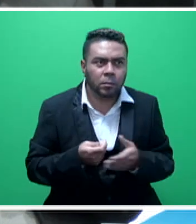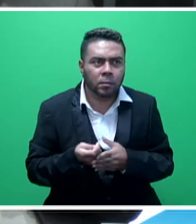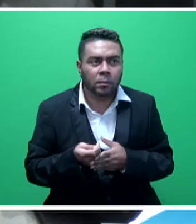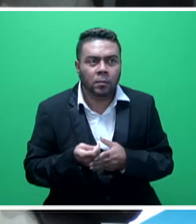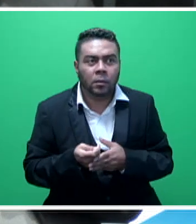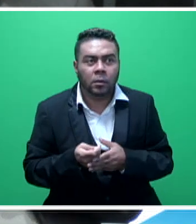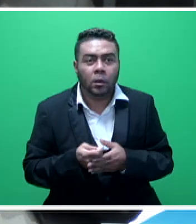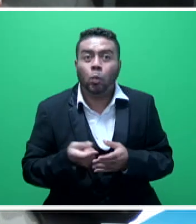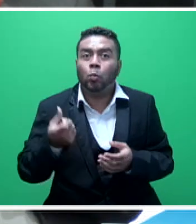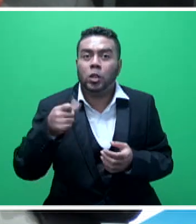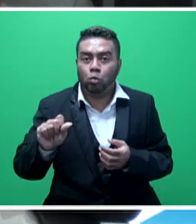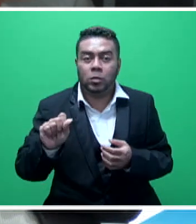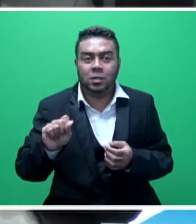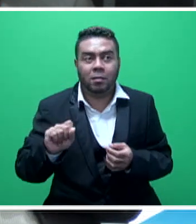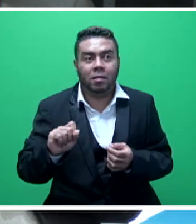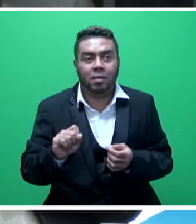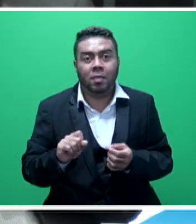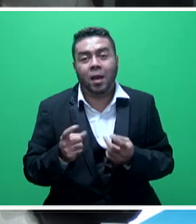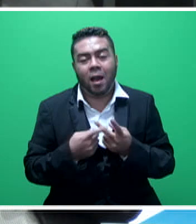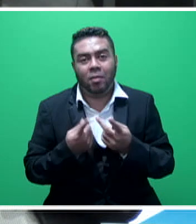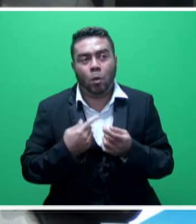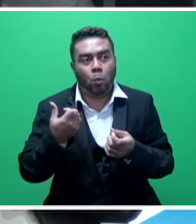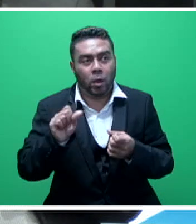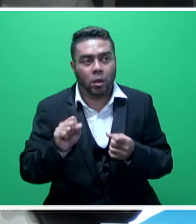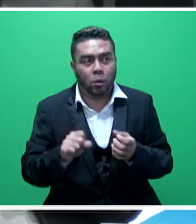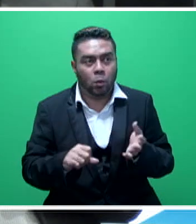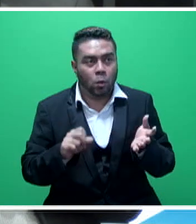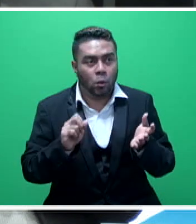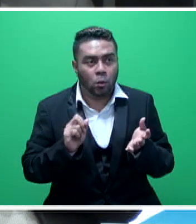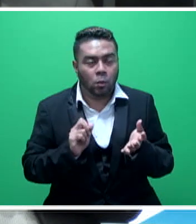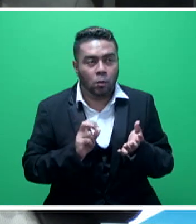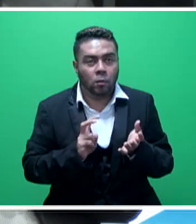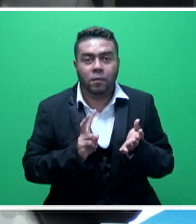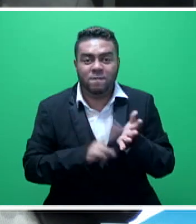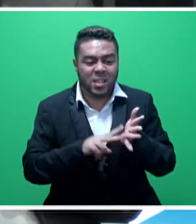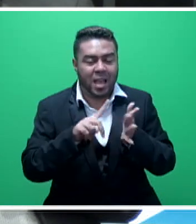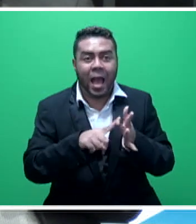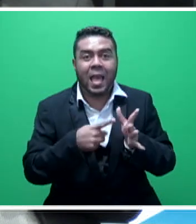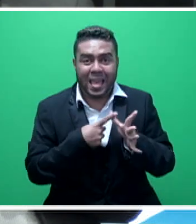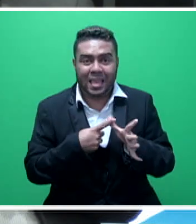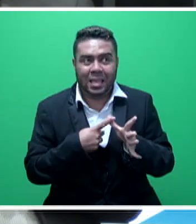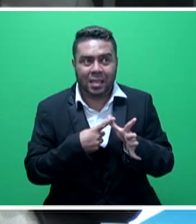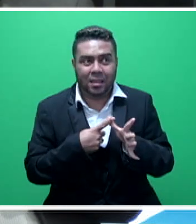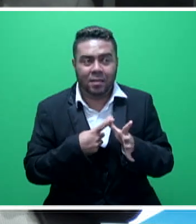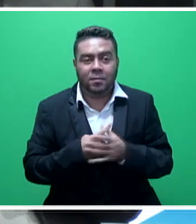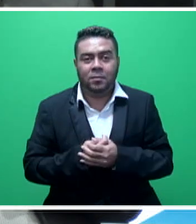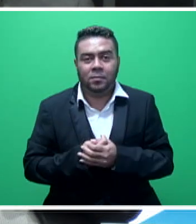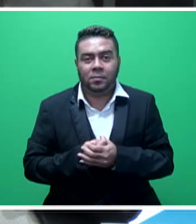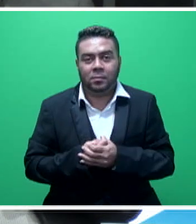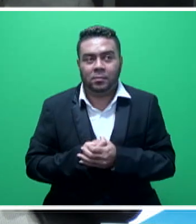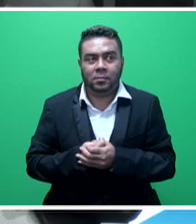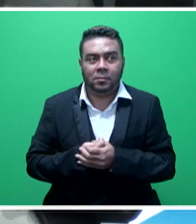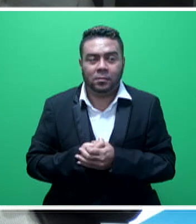we used the manual method. Apart from that, we use VIA. I will not say what it stands for because it sounds gross. But we also